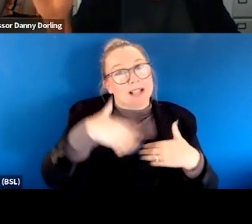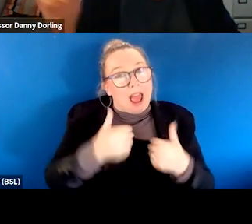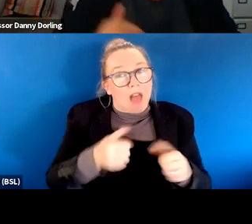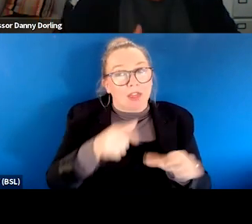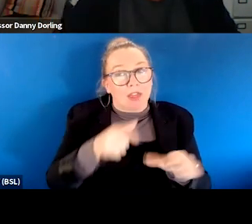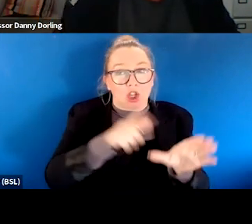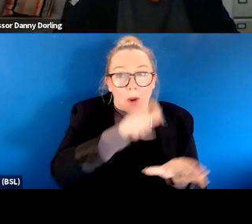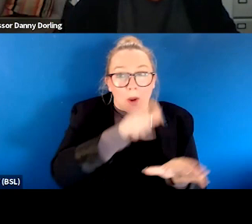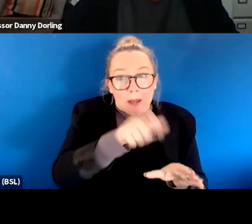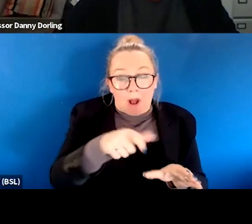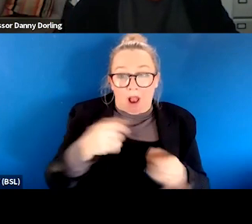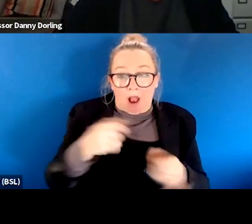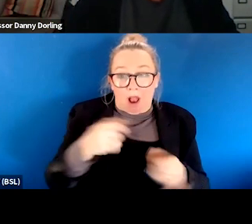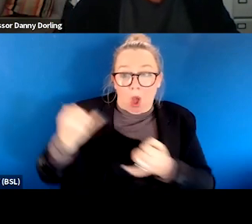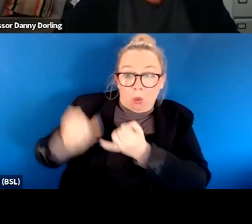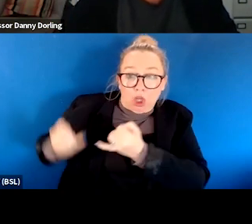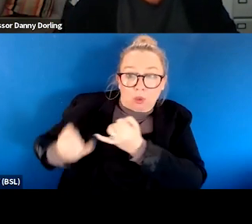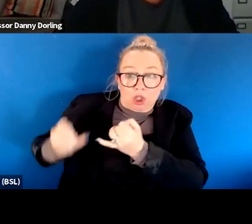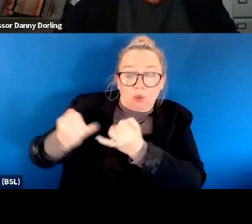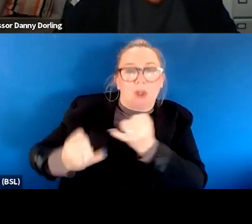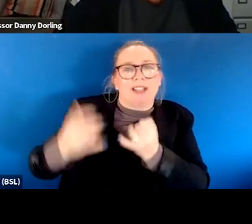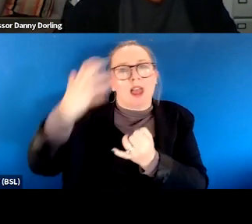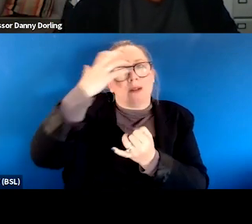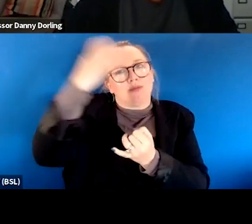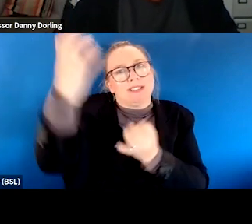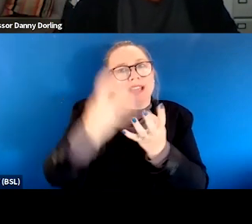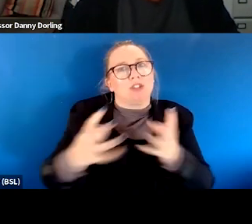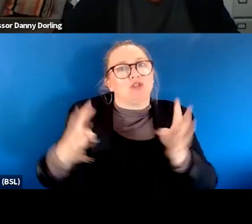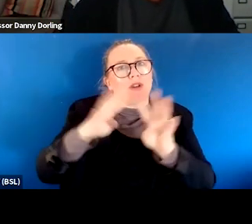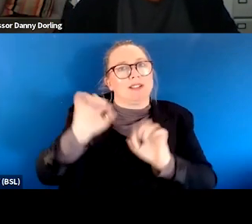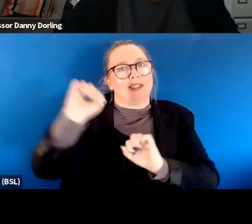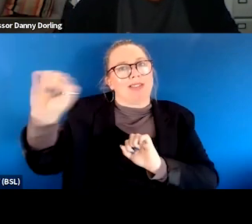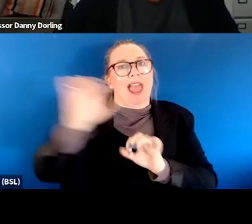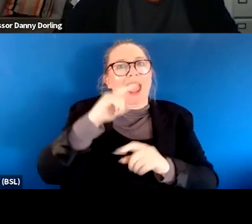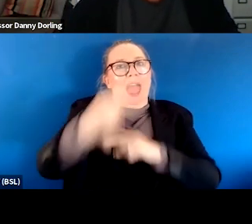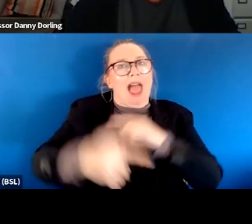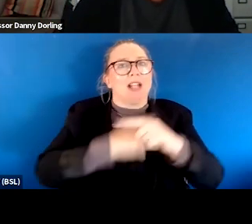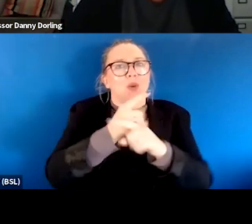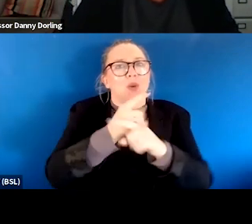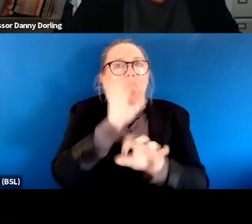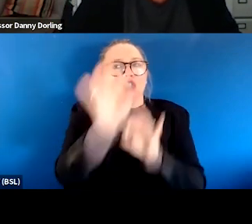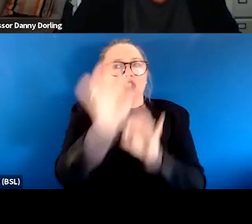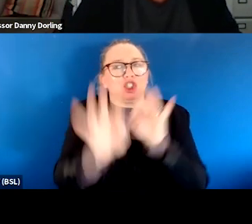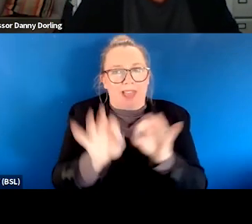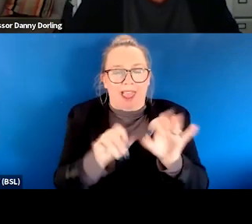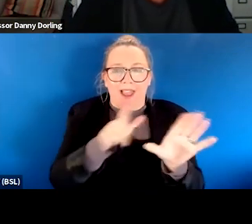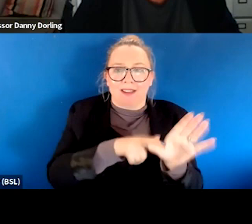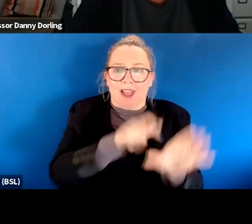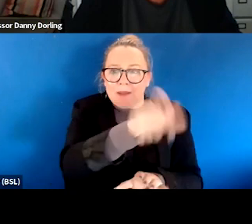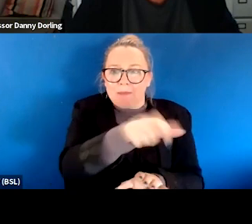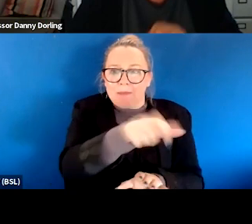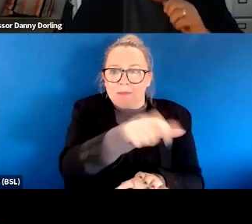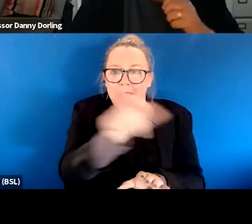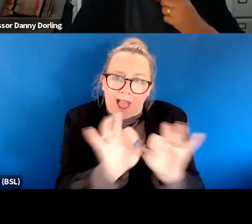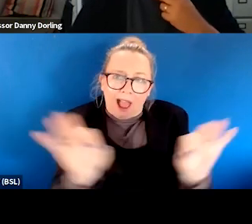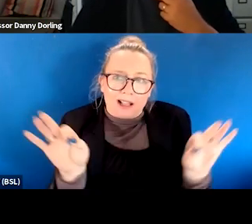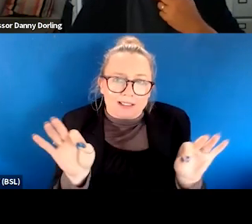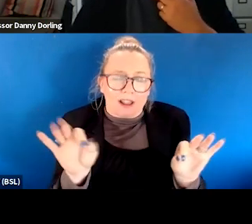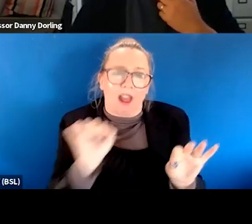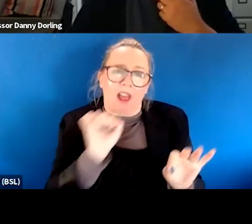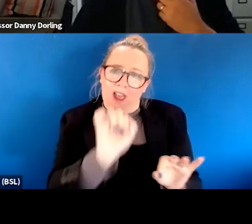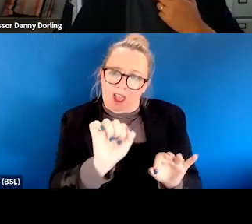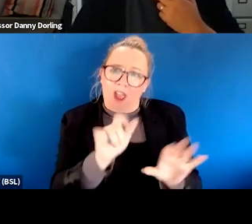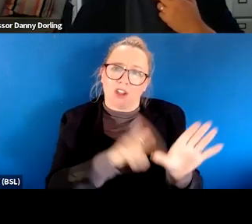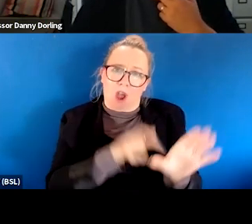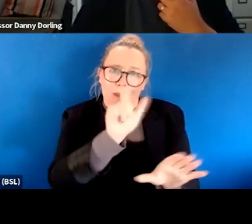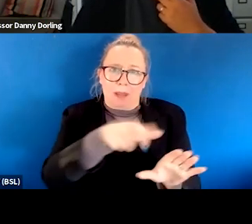worse and worse every year. The Prince's Trust produced an annual survey, very depressing survey every year, said young people were in a worse state than the year